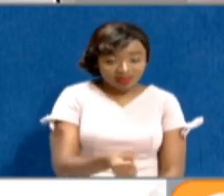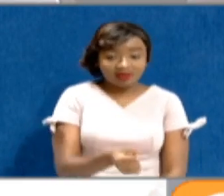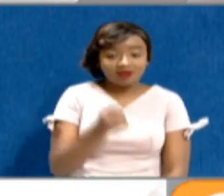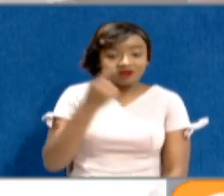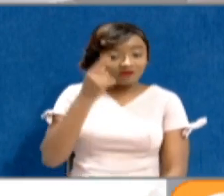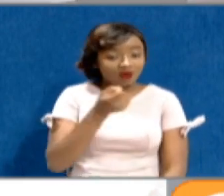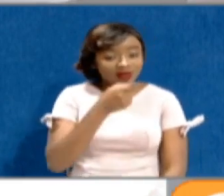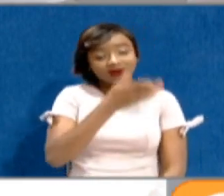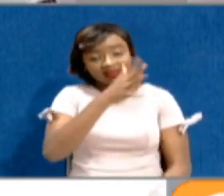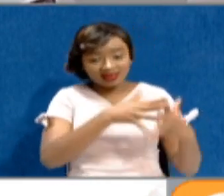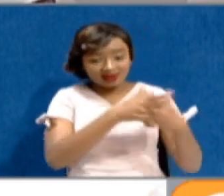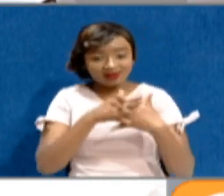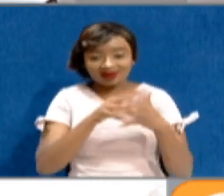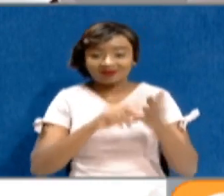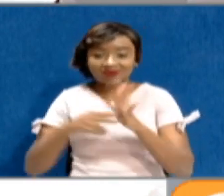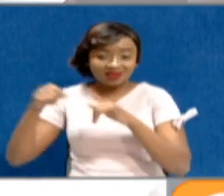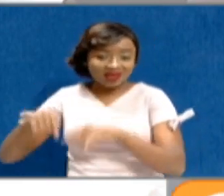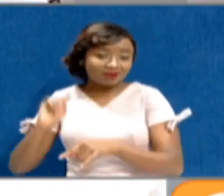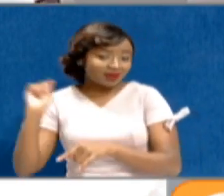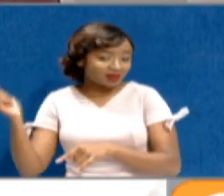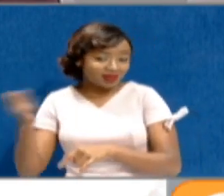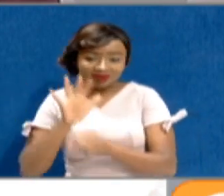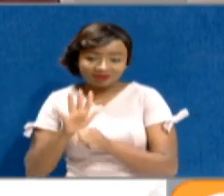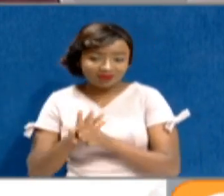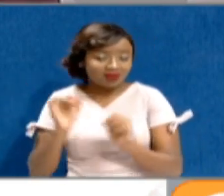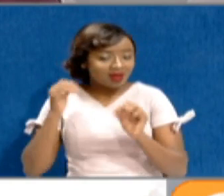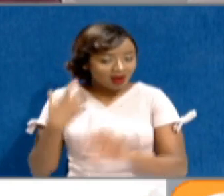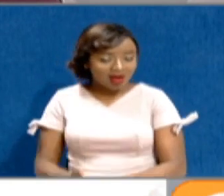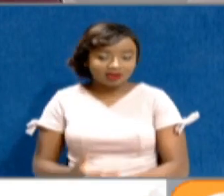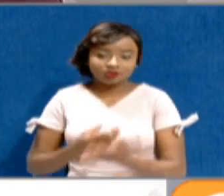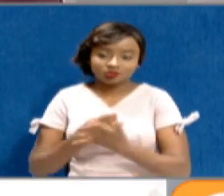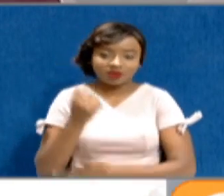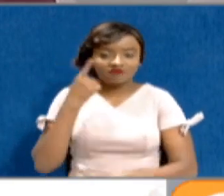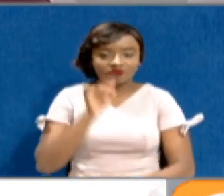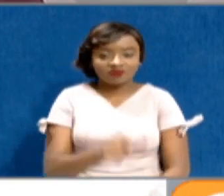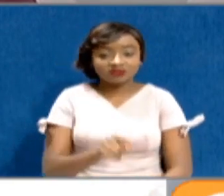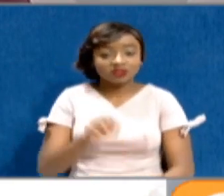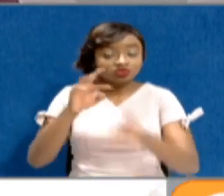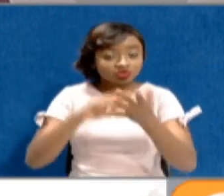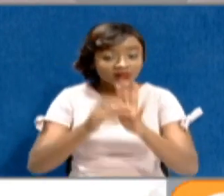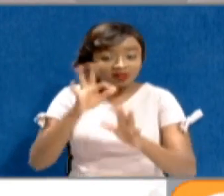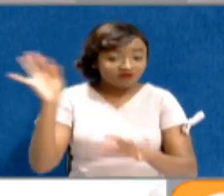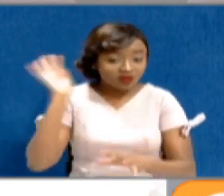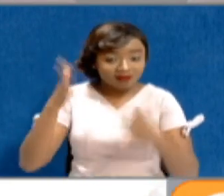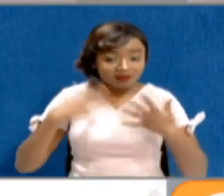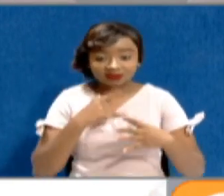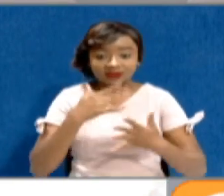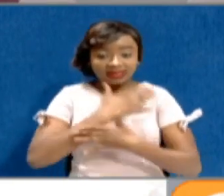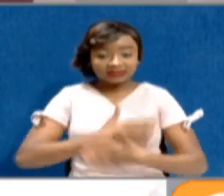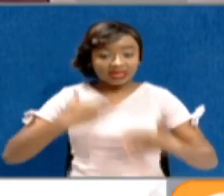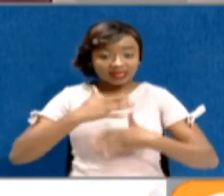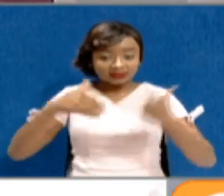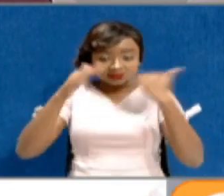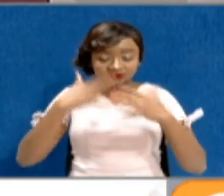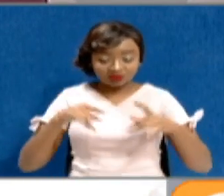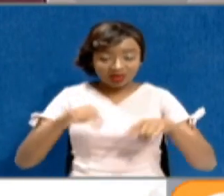in the US alone. That is far out of reach for most Kenyans in the country. So when you hear people telling you about scientists in the